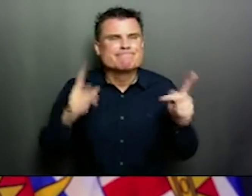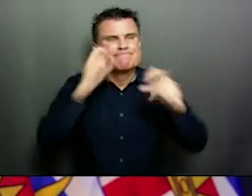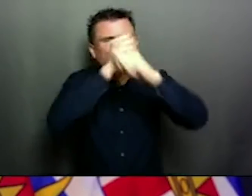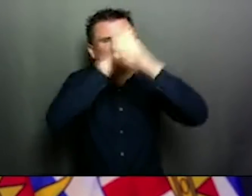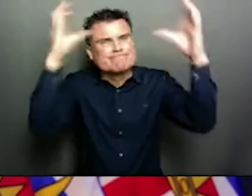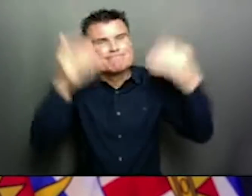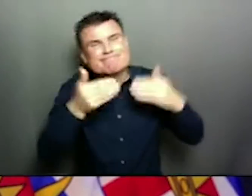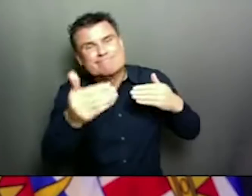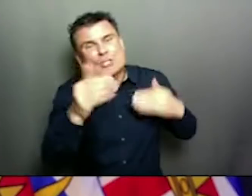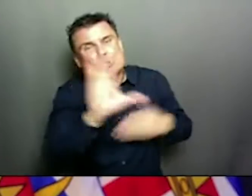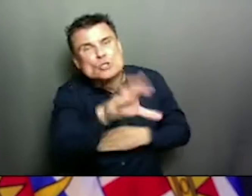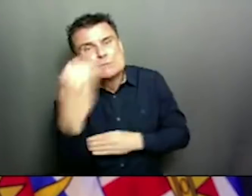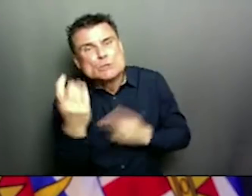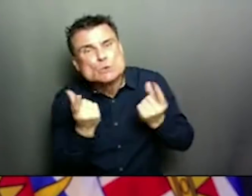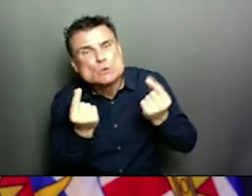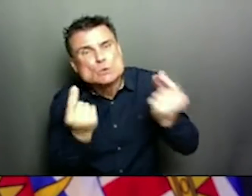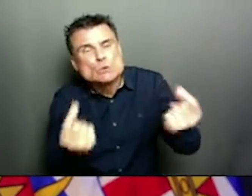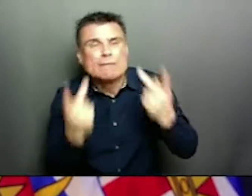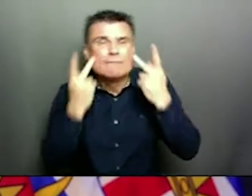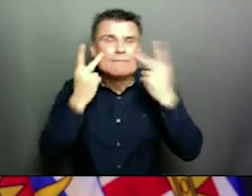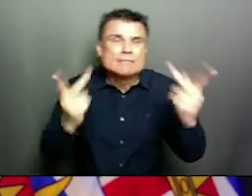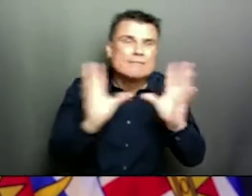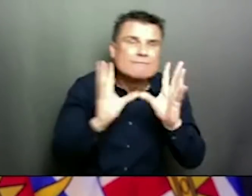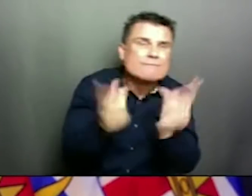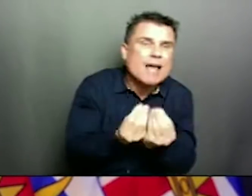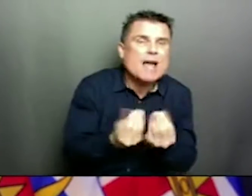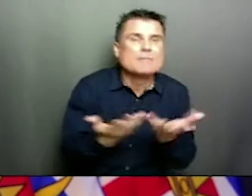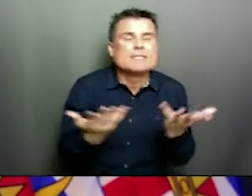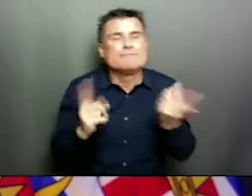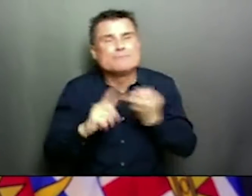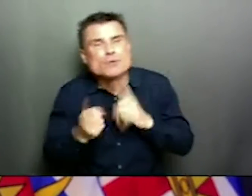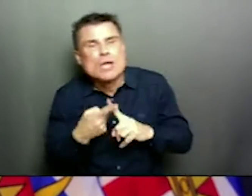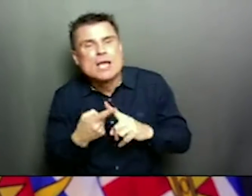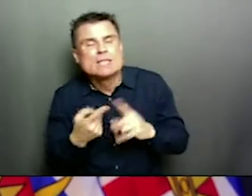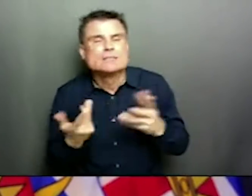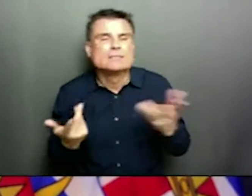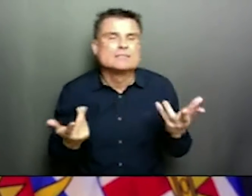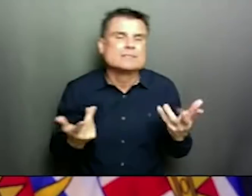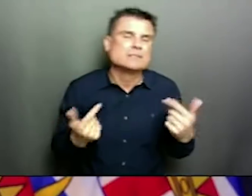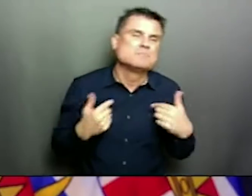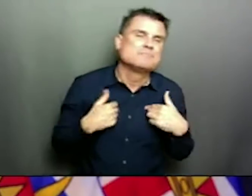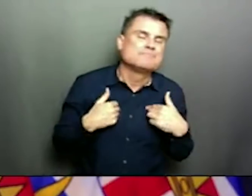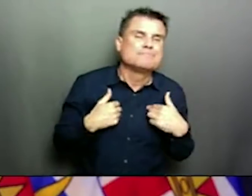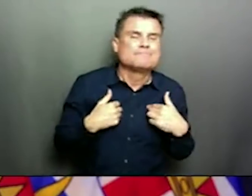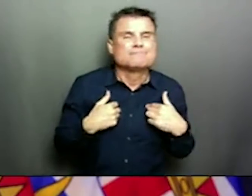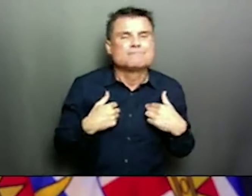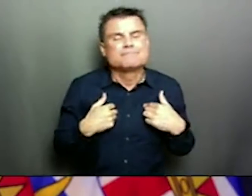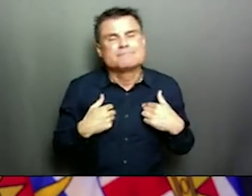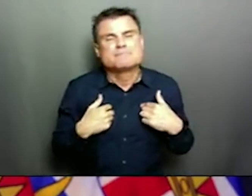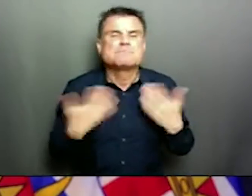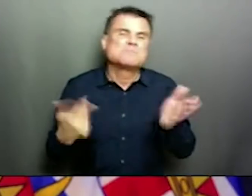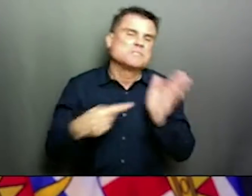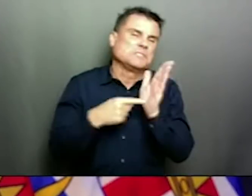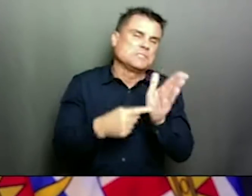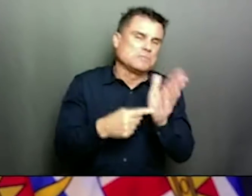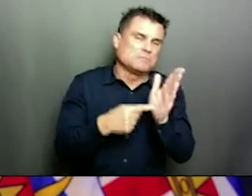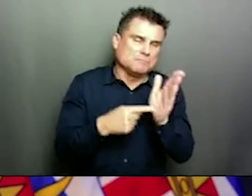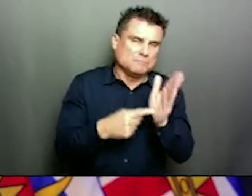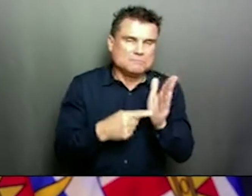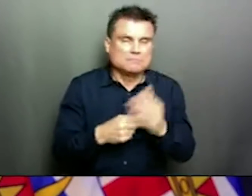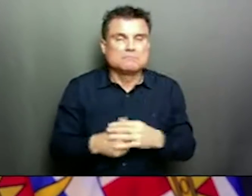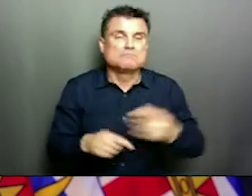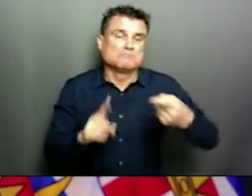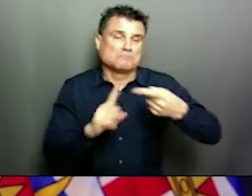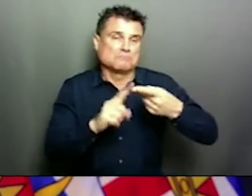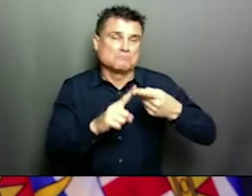I'd like to ask you about. The first specific scenario is we're hearing from a lot of people who are in one household and they are